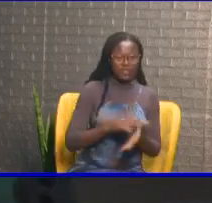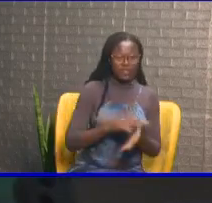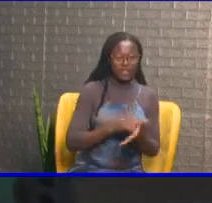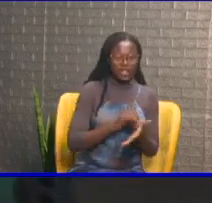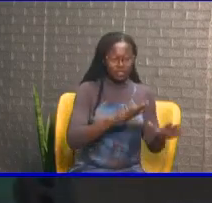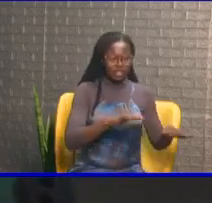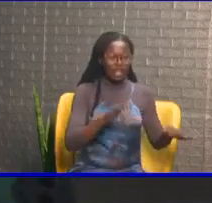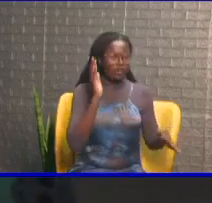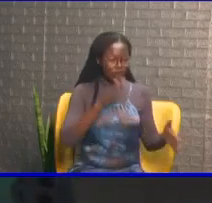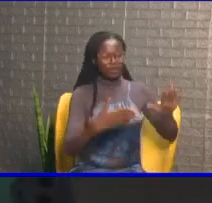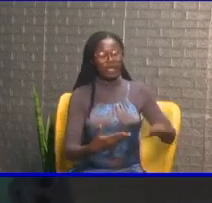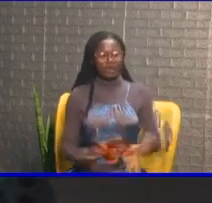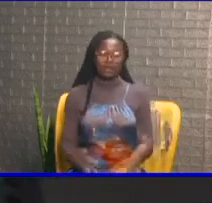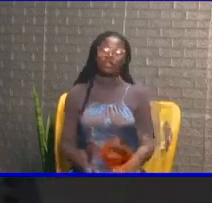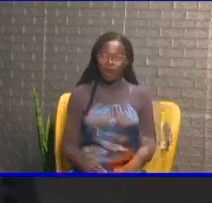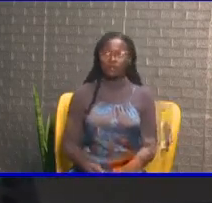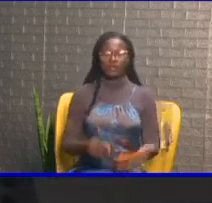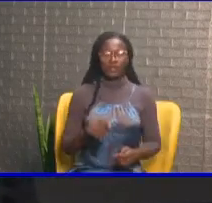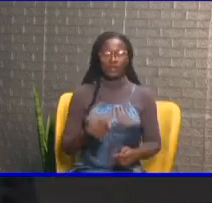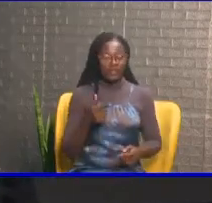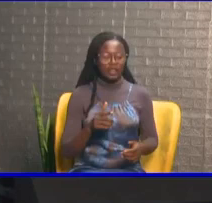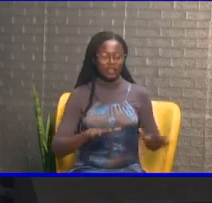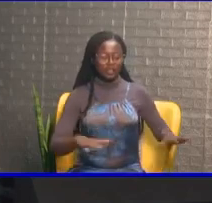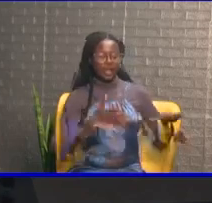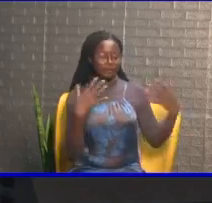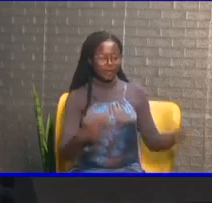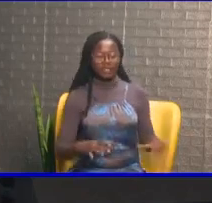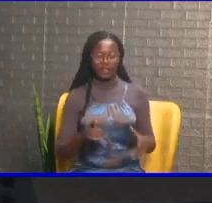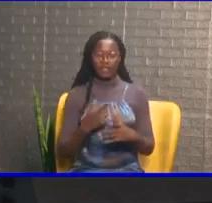He said, what do you do to that kind of person? Whatever you have, you give the person.